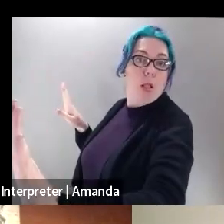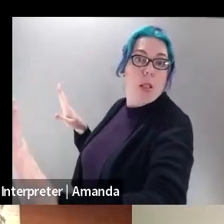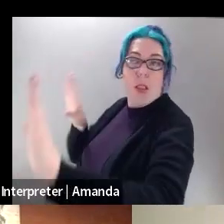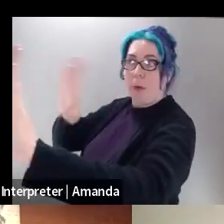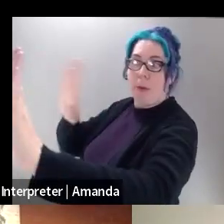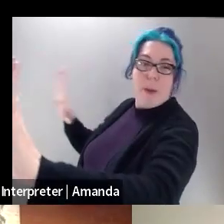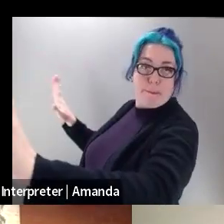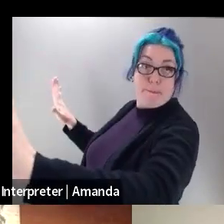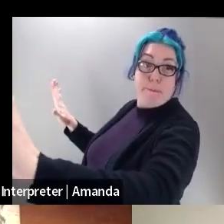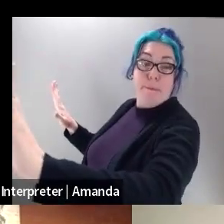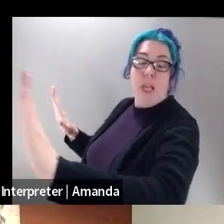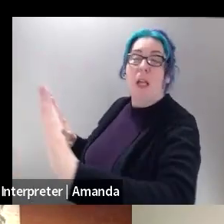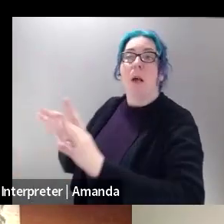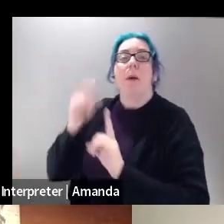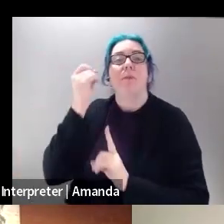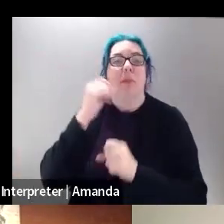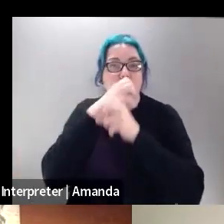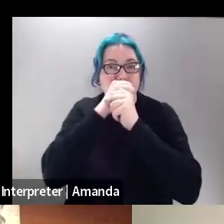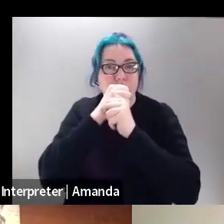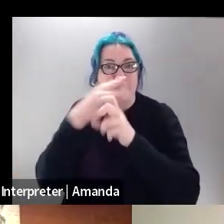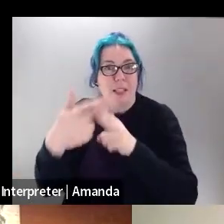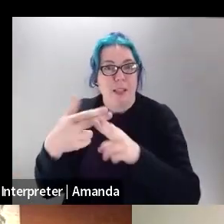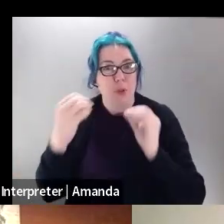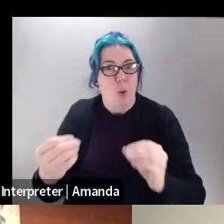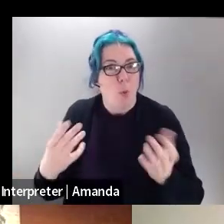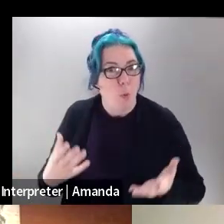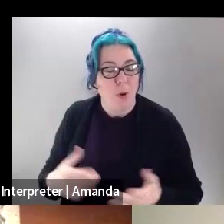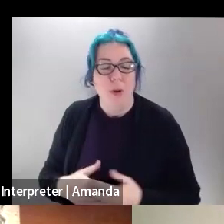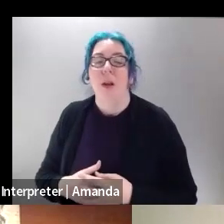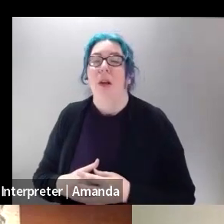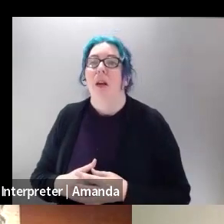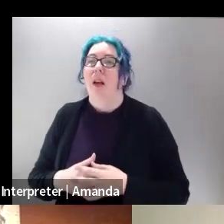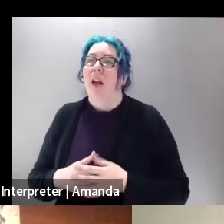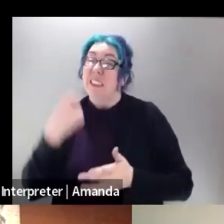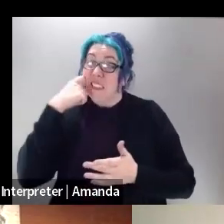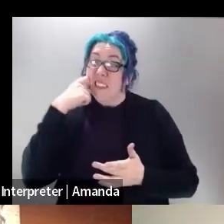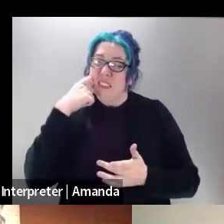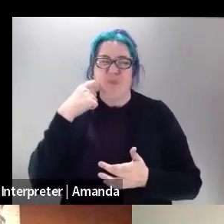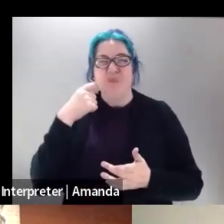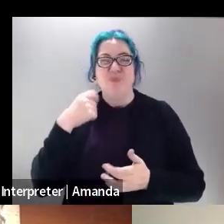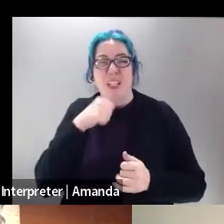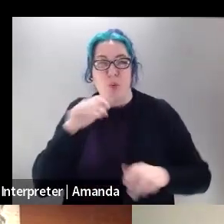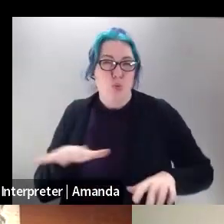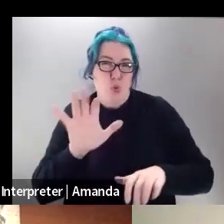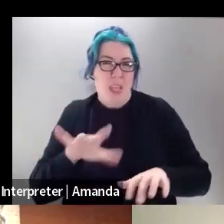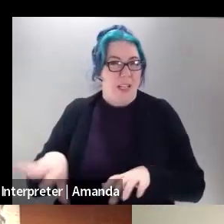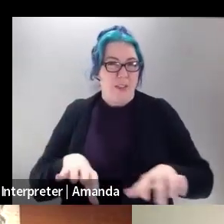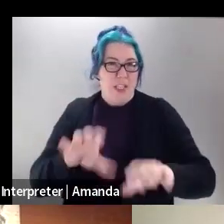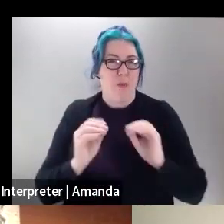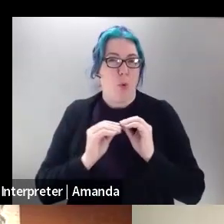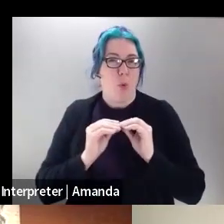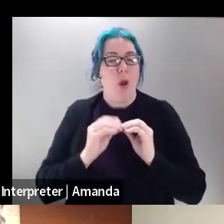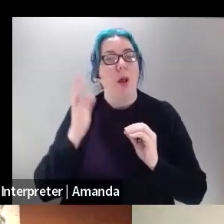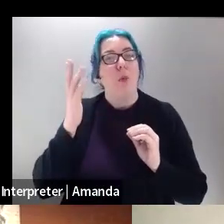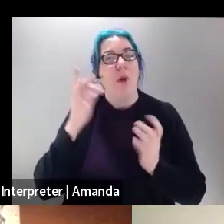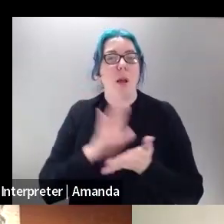Um, I have shied away from that a little bit lately, mostly because like I found the sticky notes to eventually